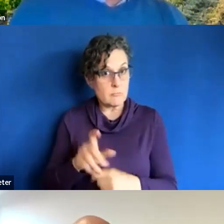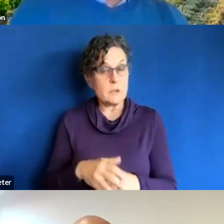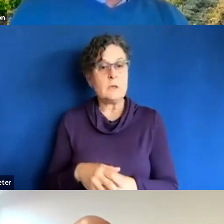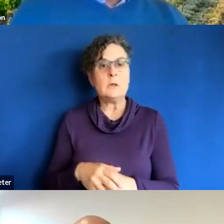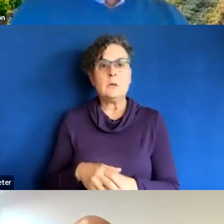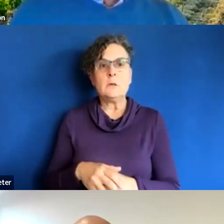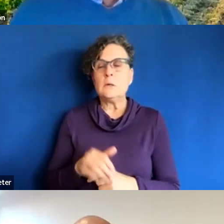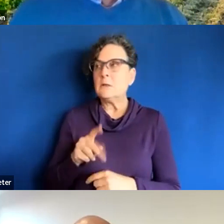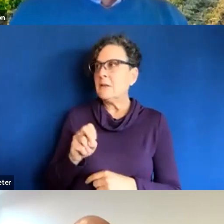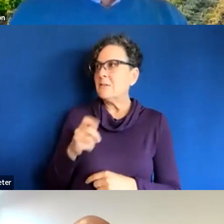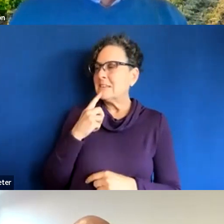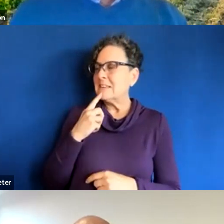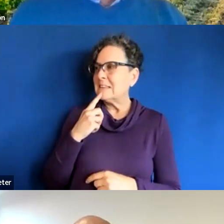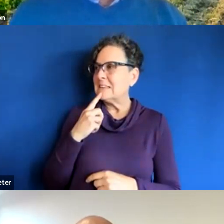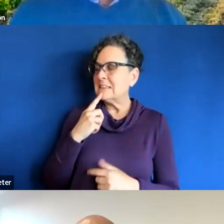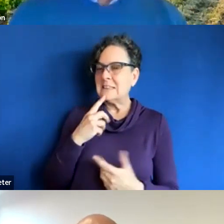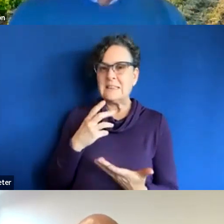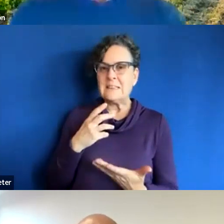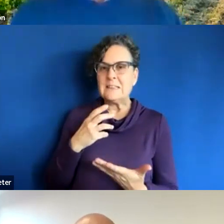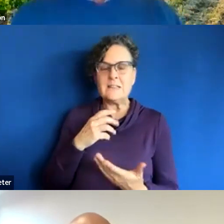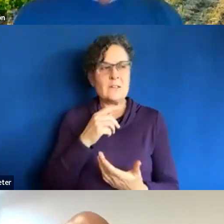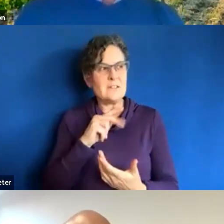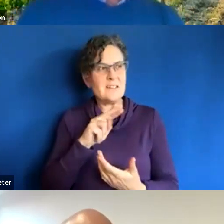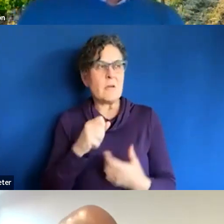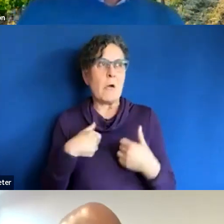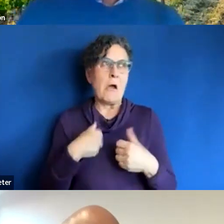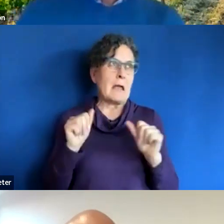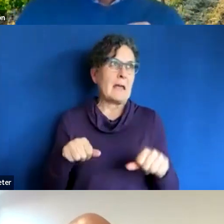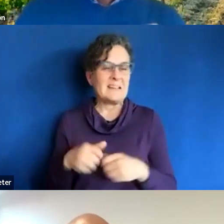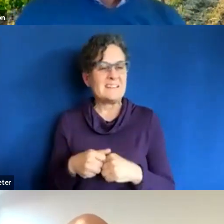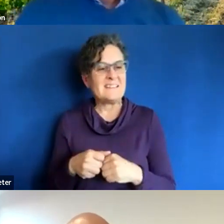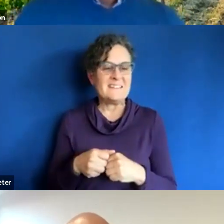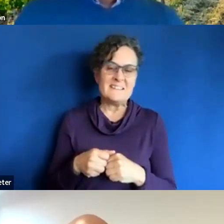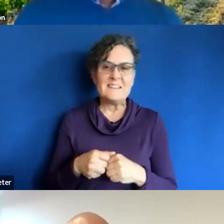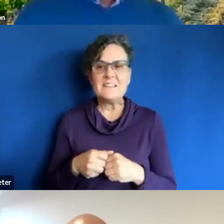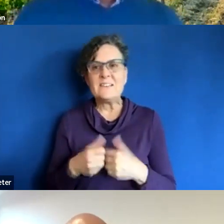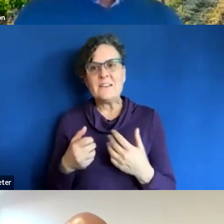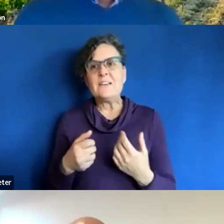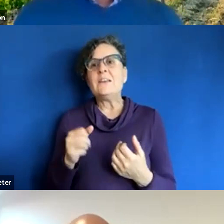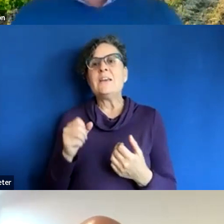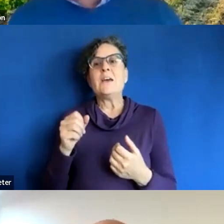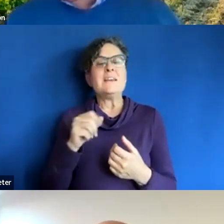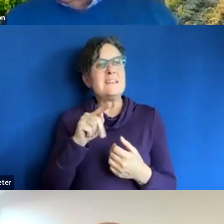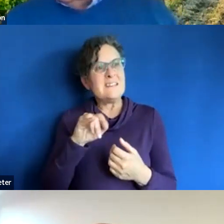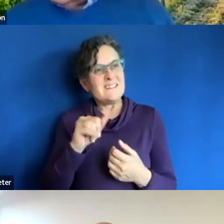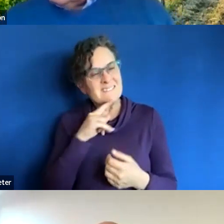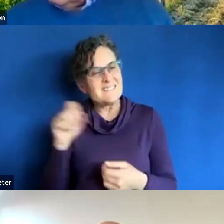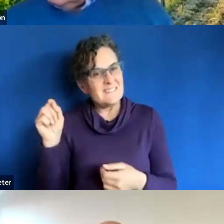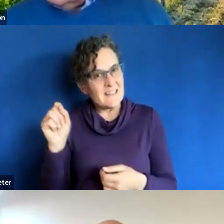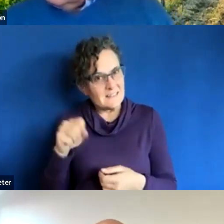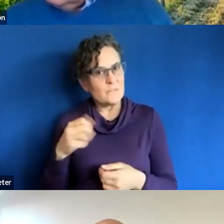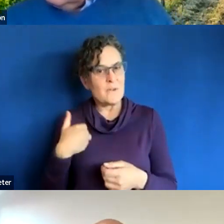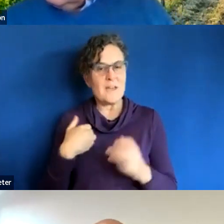Actually, Tina, you may know this better than I do. Okay. Yeah. Yes. Yes, they will. There will be